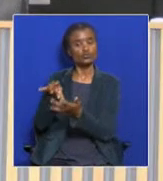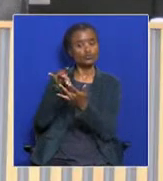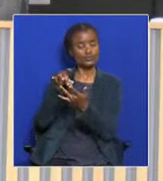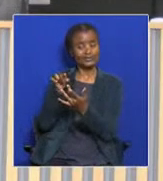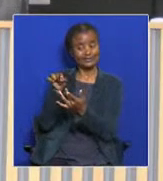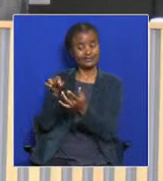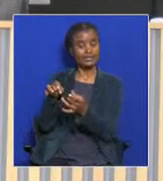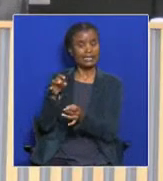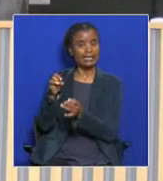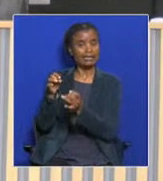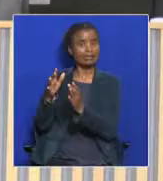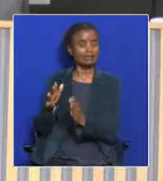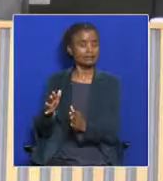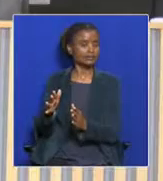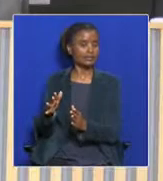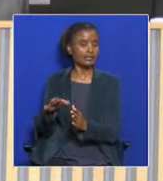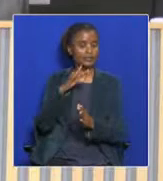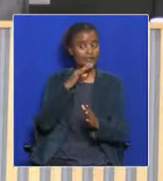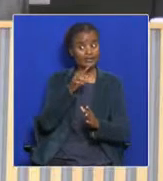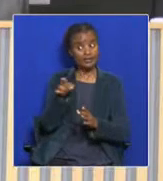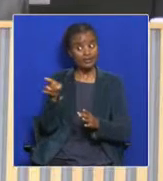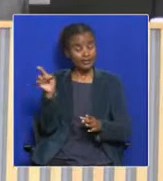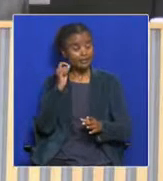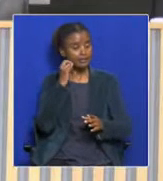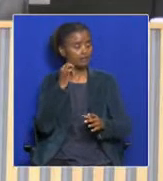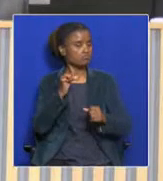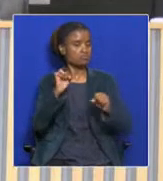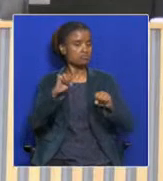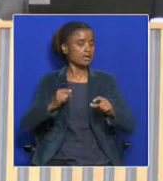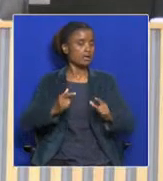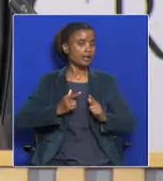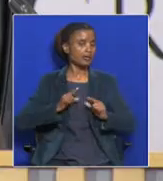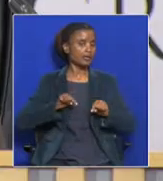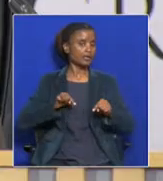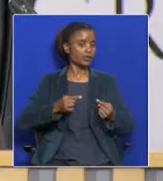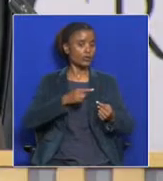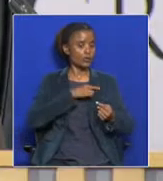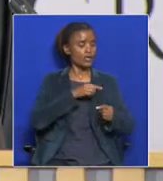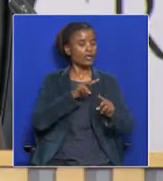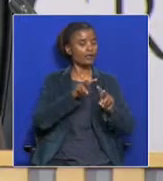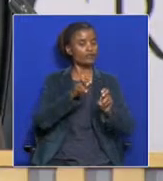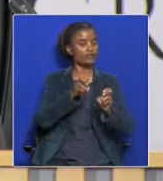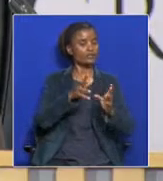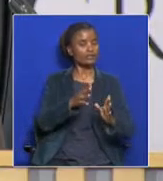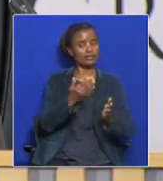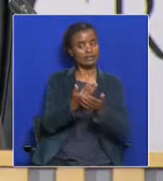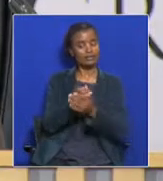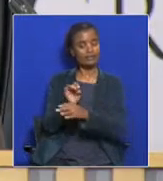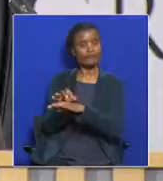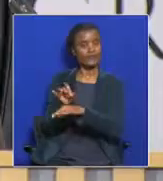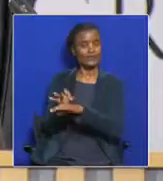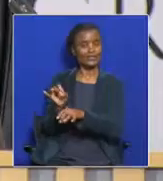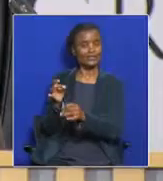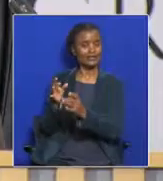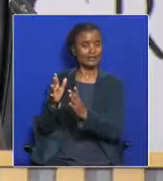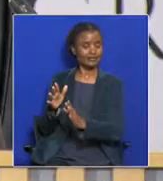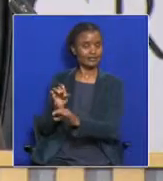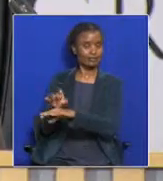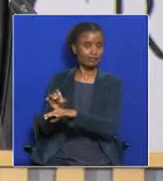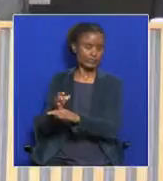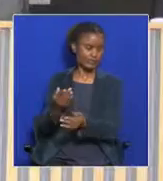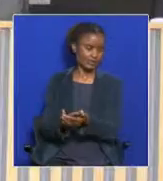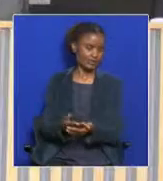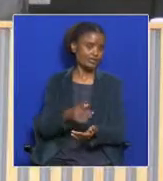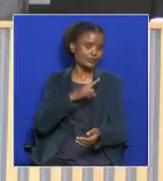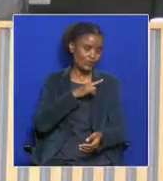because then it means investigators can unduly influence the analyst. Yeah. So that's where this whole thing comes okay, in. I see. Because